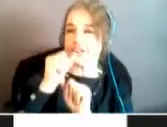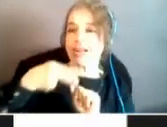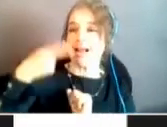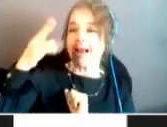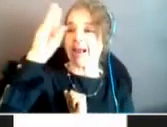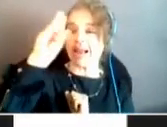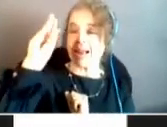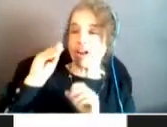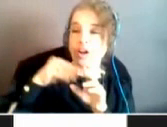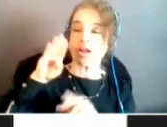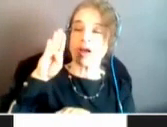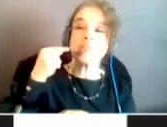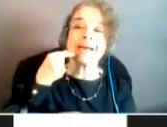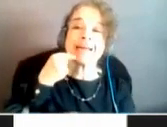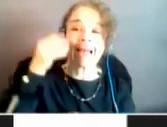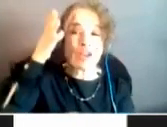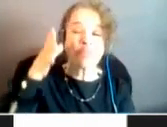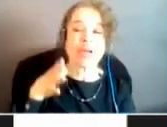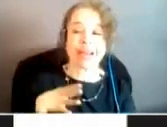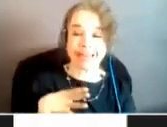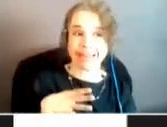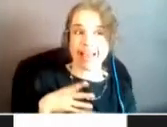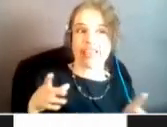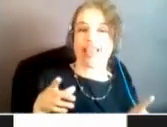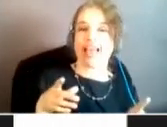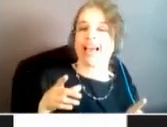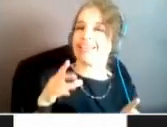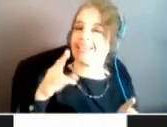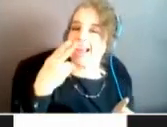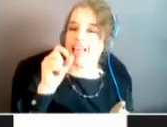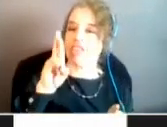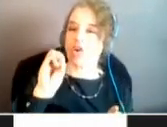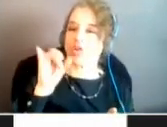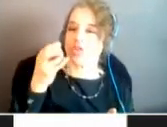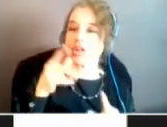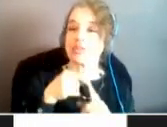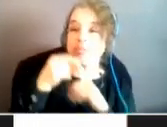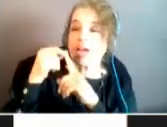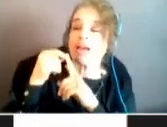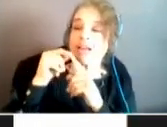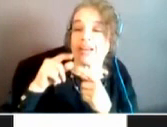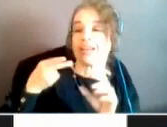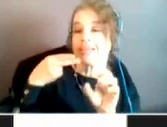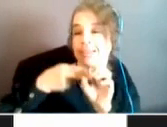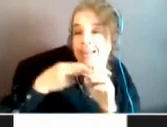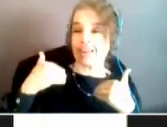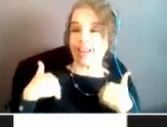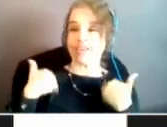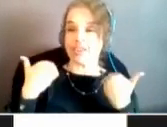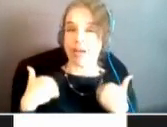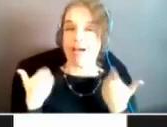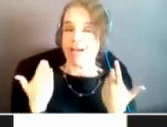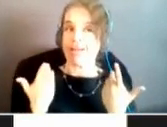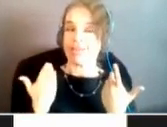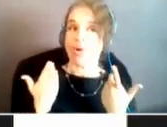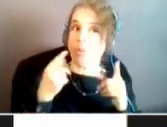among gay and bisexual males than their heterosexual counterparts, especially during adolescence. But what